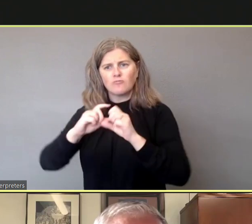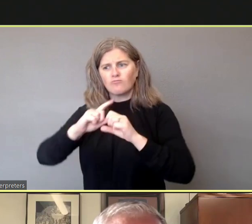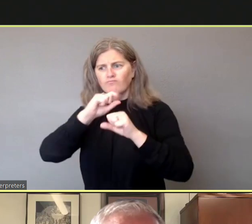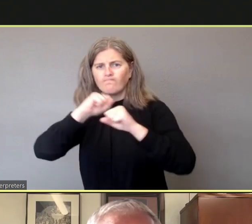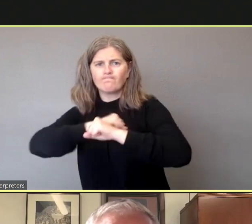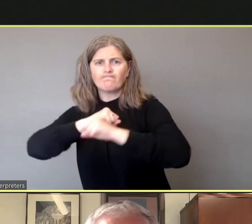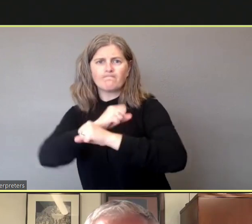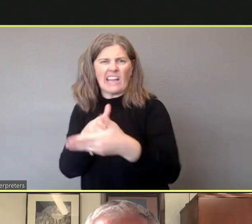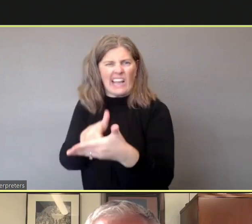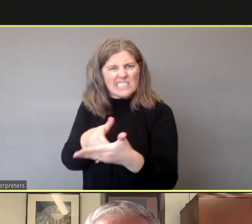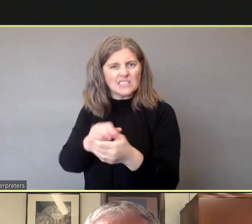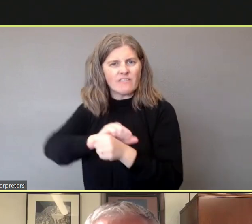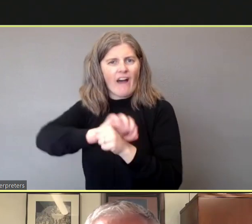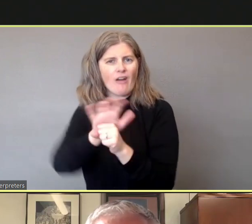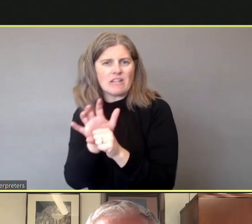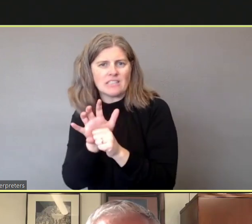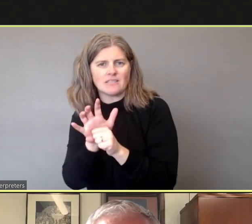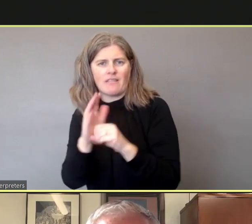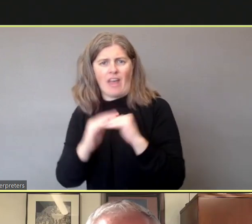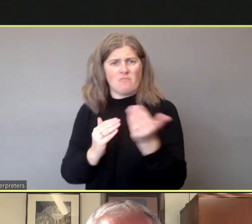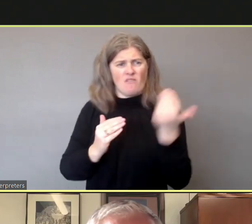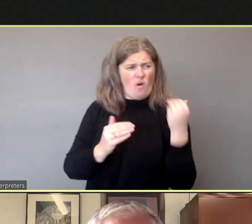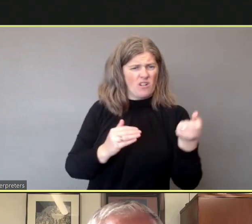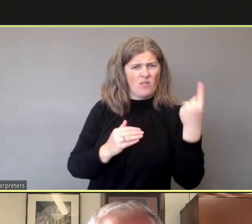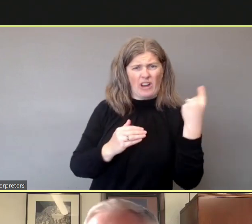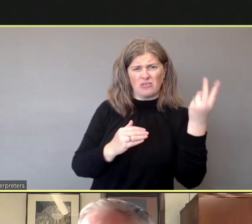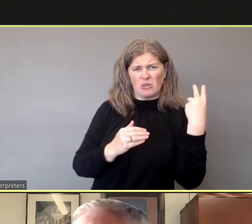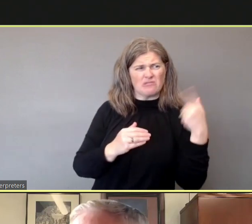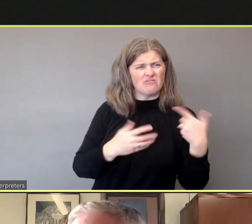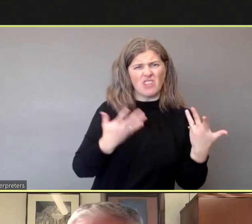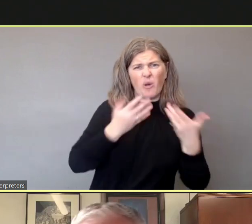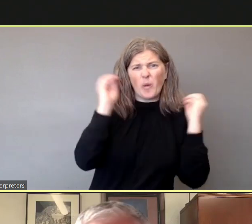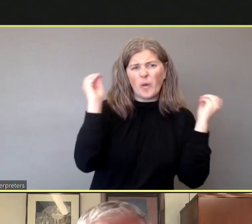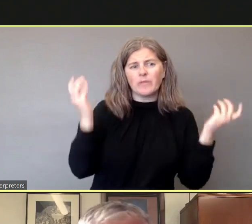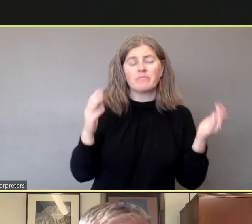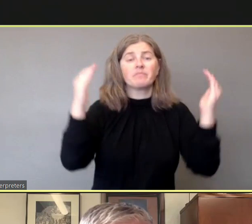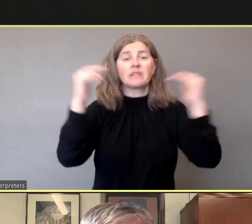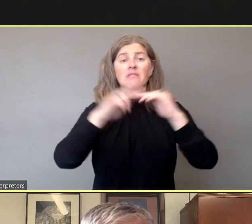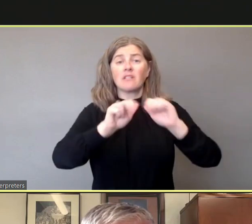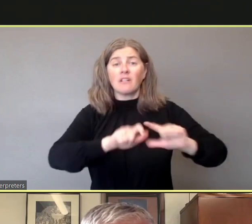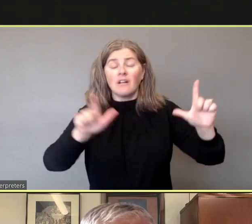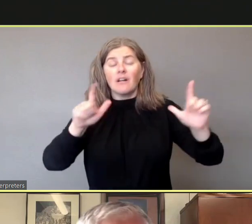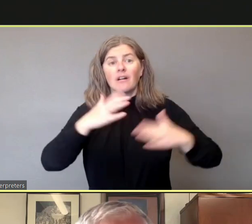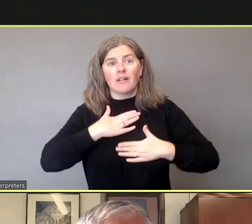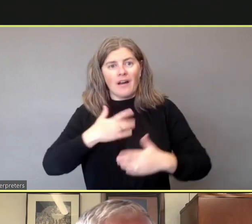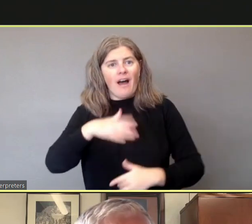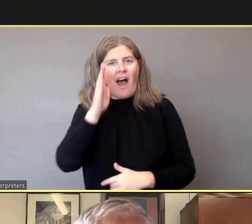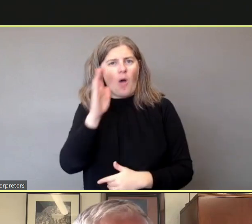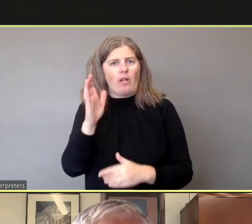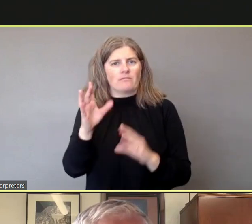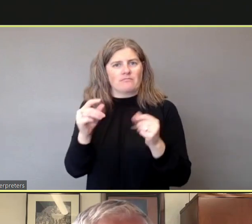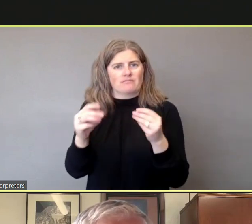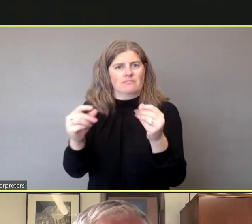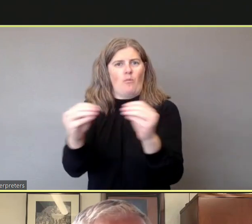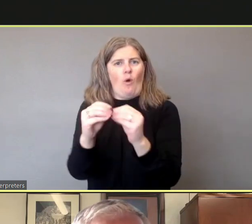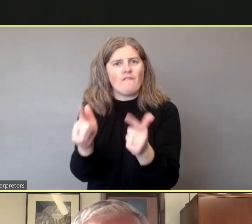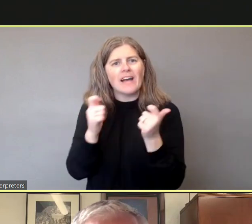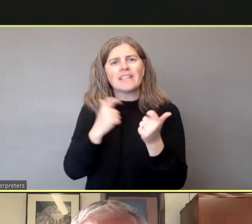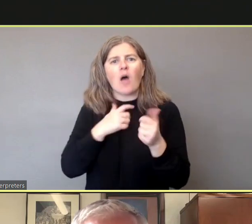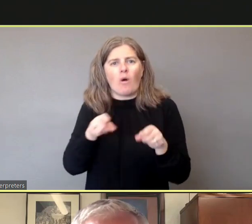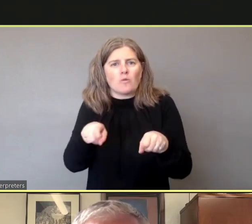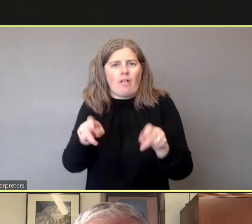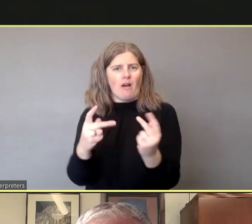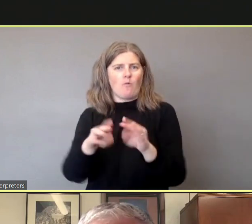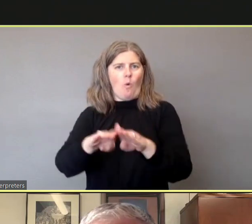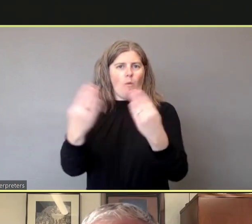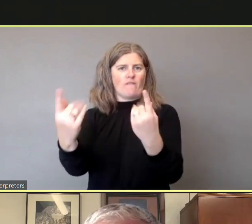virus now than we've ever been before. Next slide. And then I'm gonna, I'll speed up a little bit because we want to allow